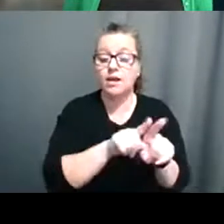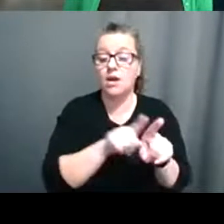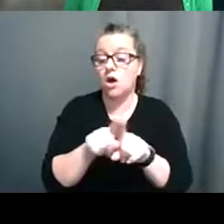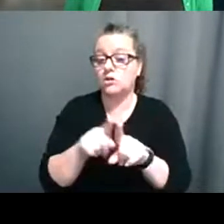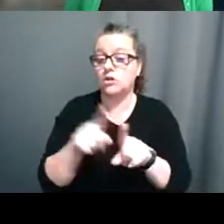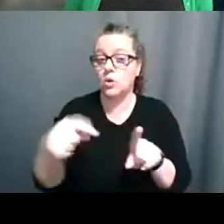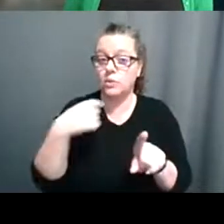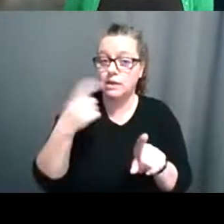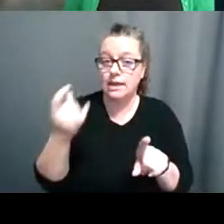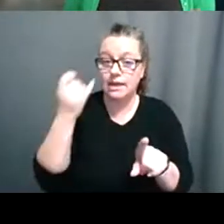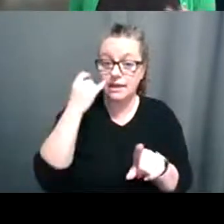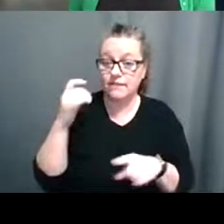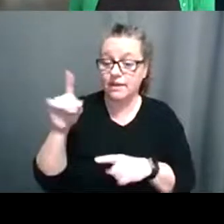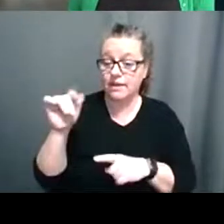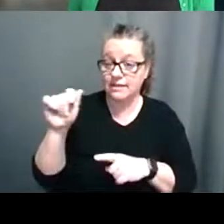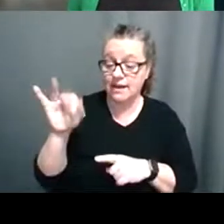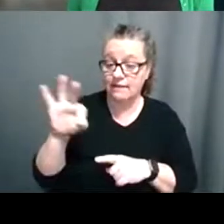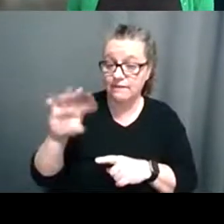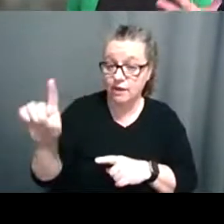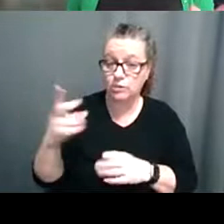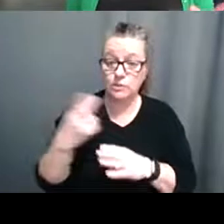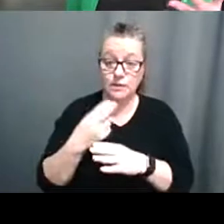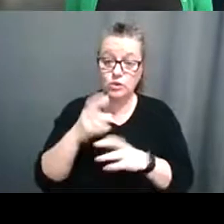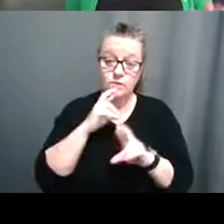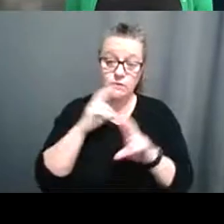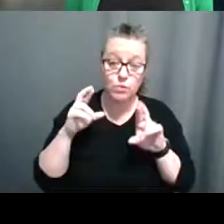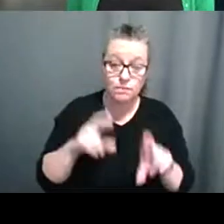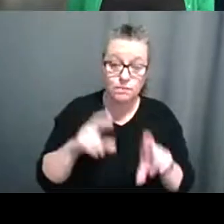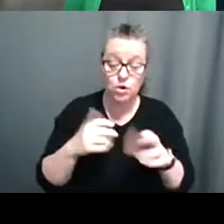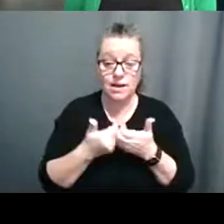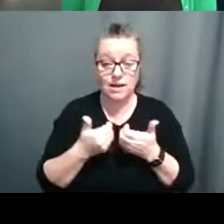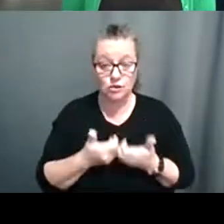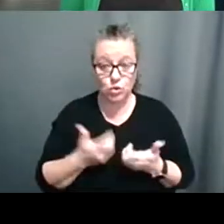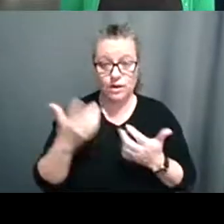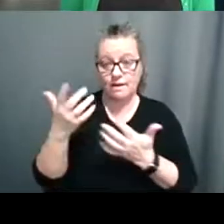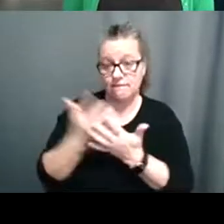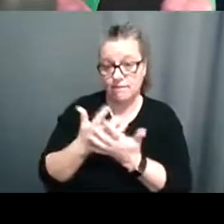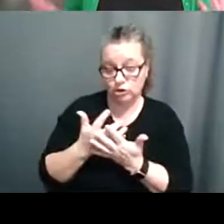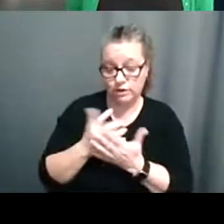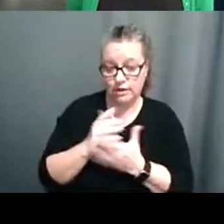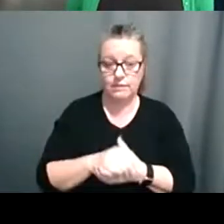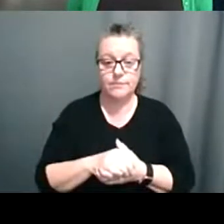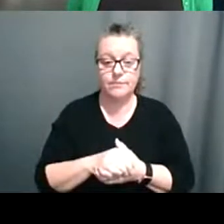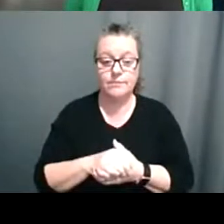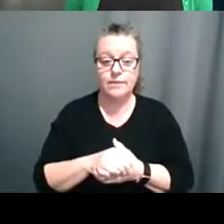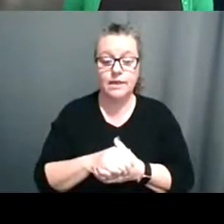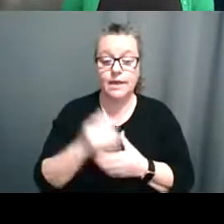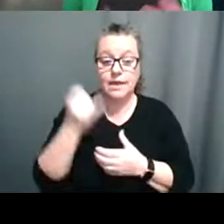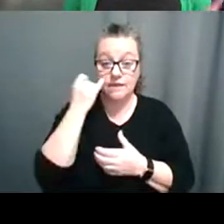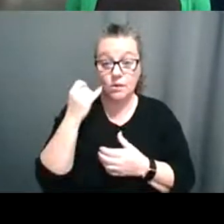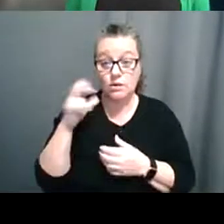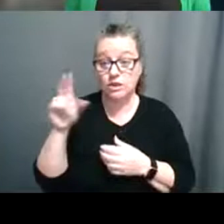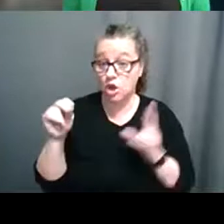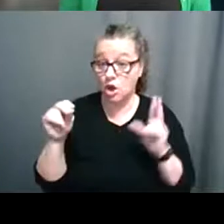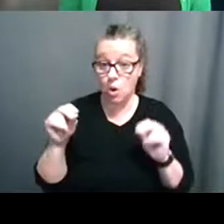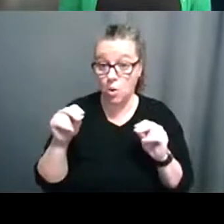a data field would be used for reporting and sorting and filtering. If it was noted both, it